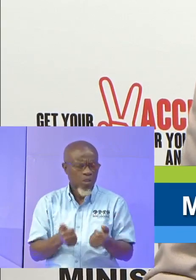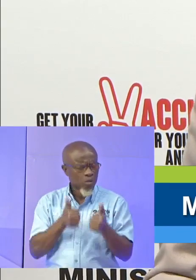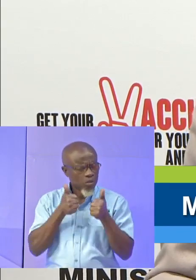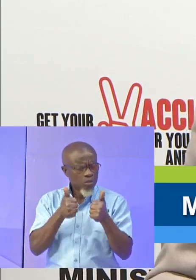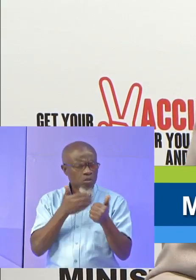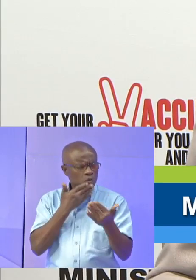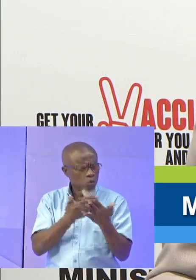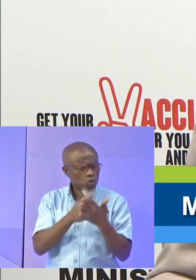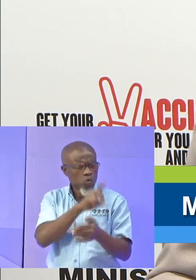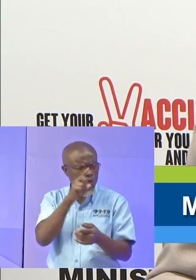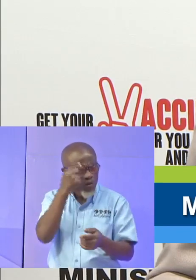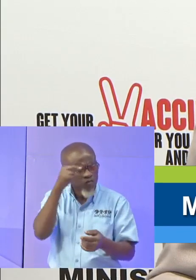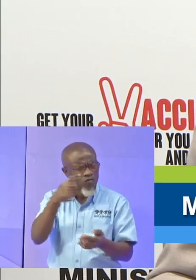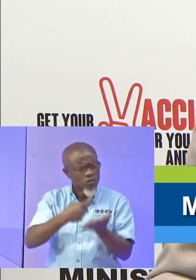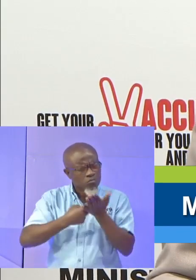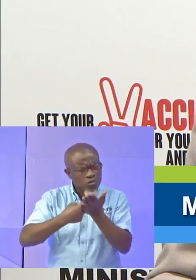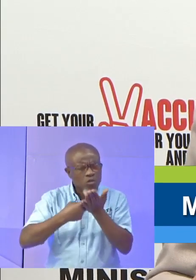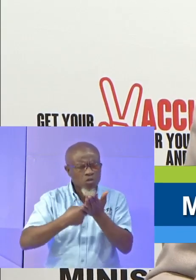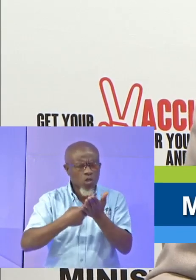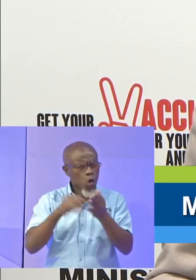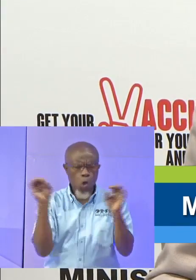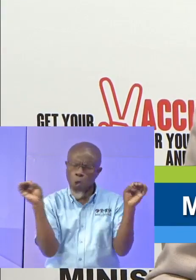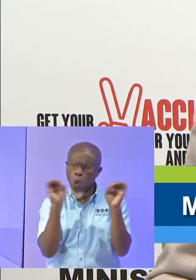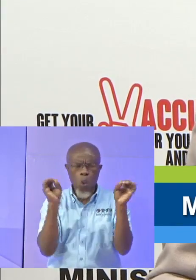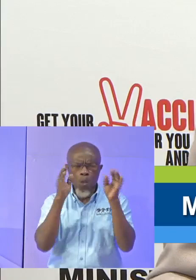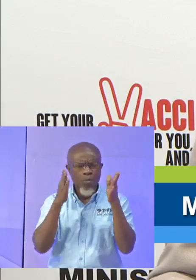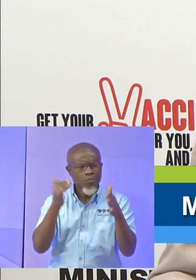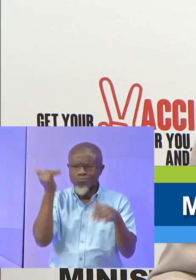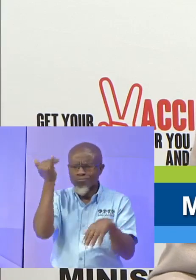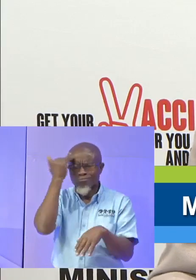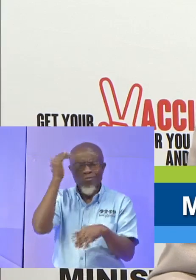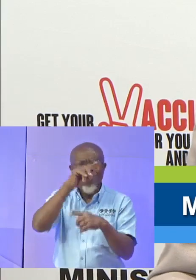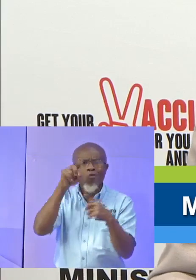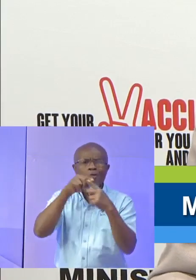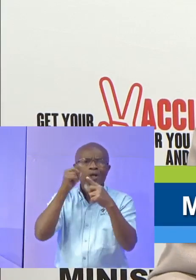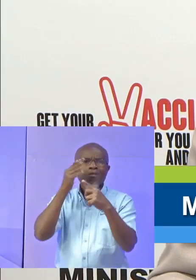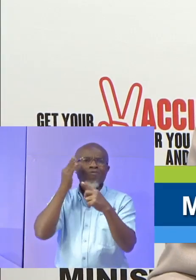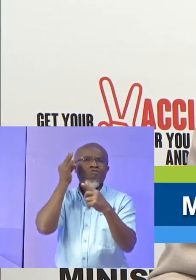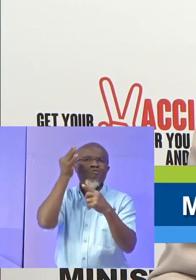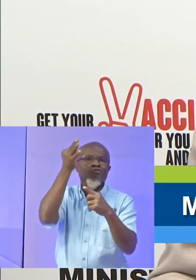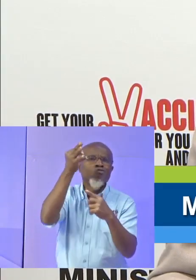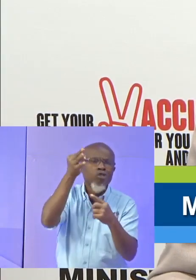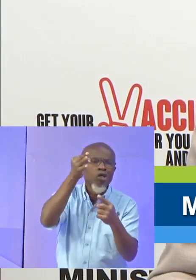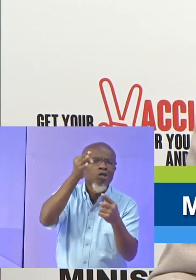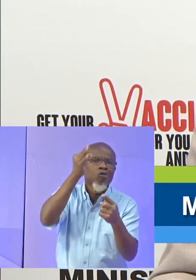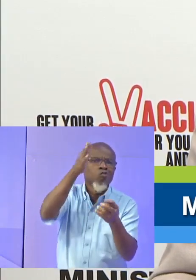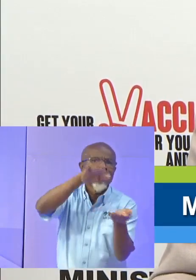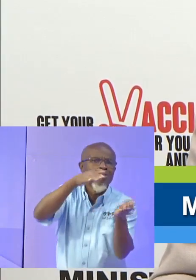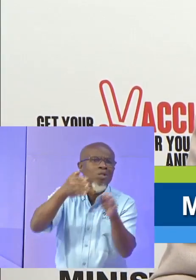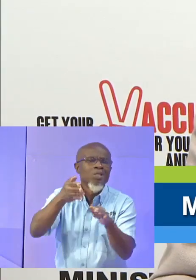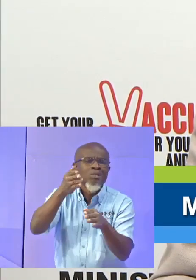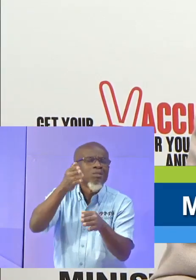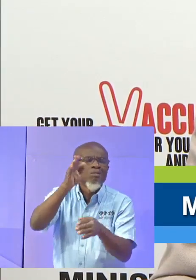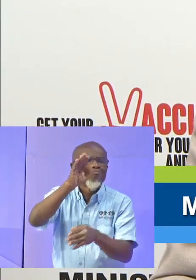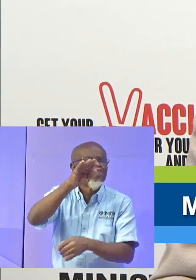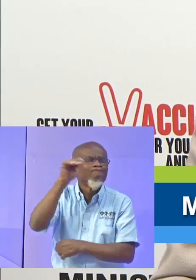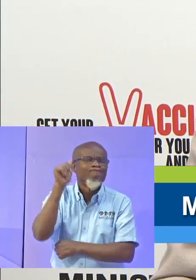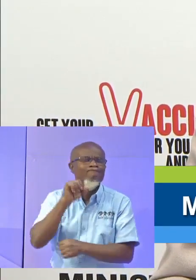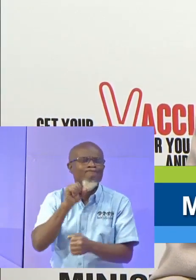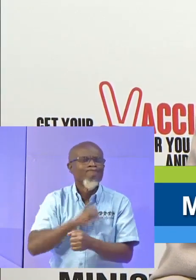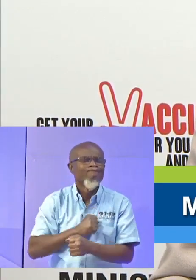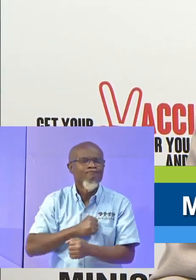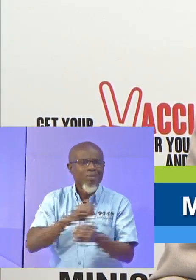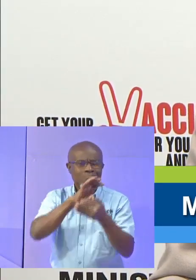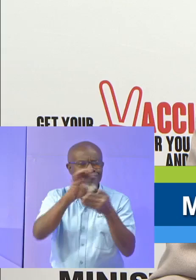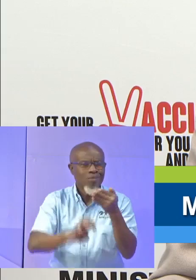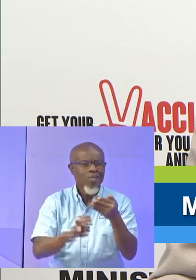No one can say when this will end. No one at this time. But what we could say is that we could hasten the